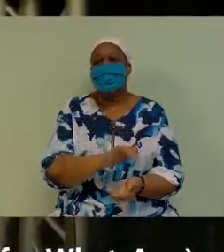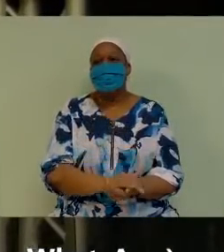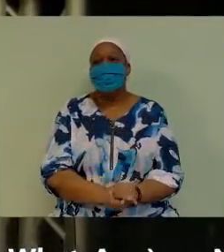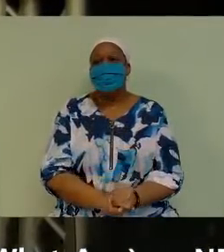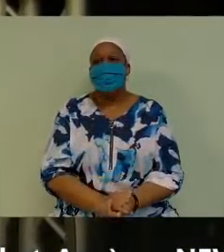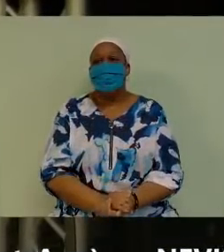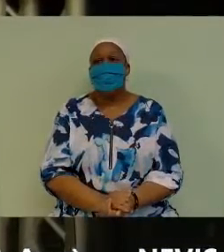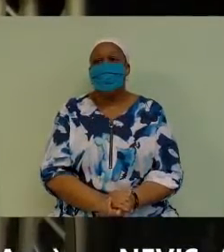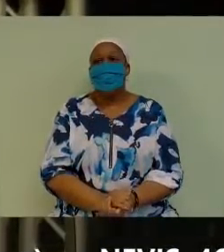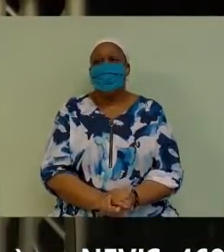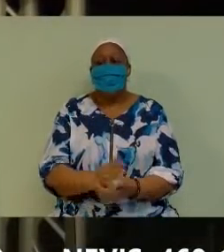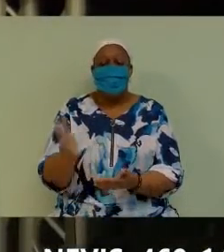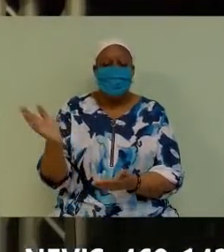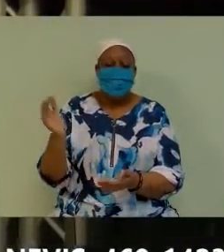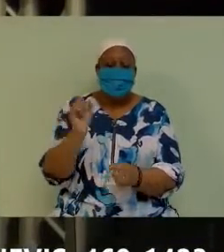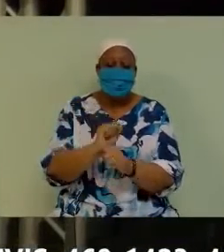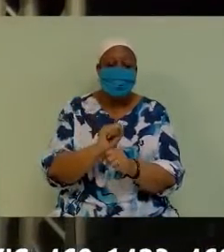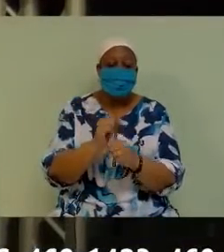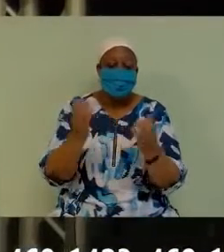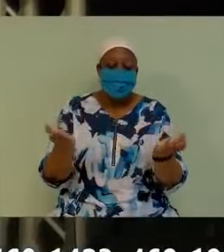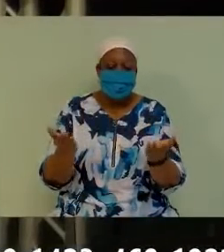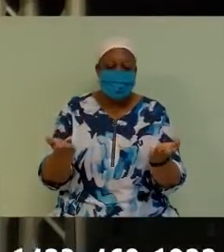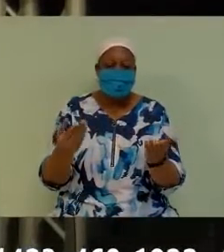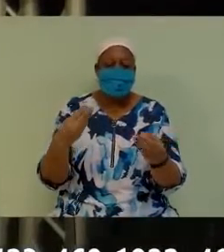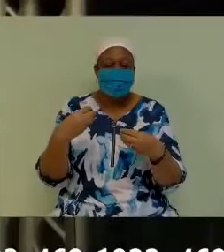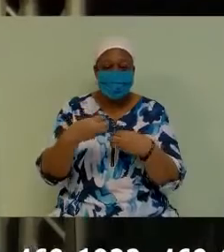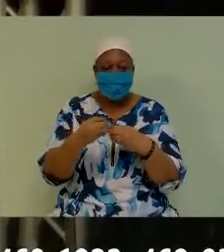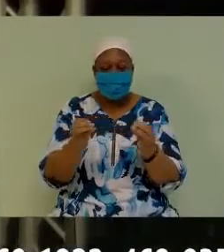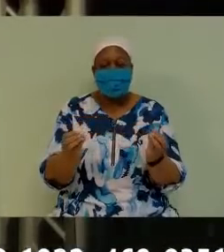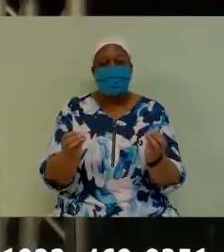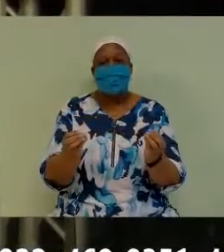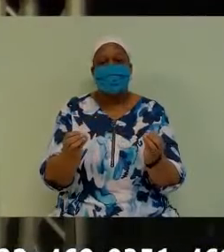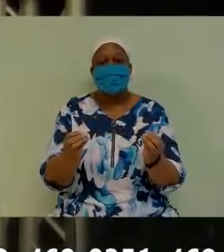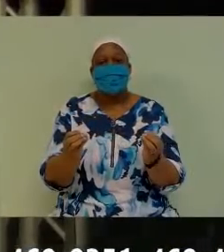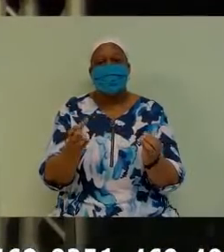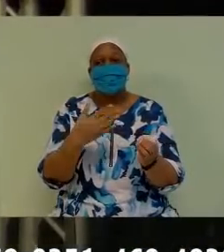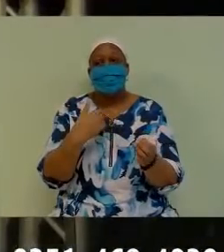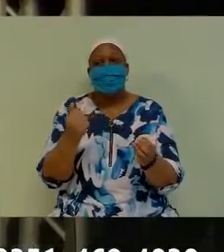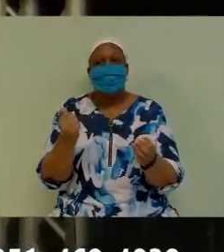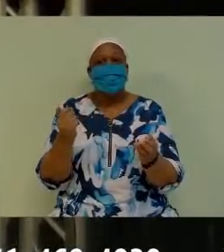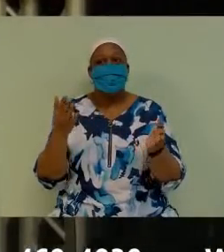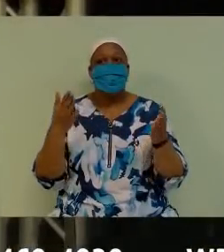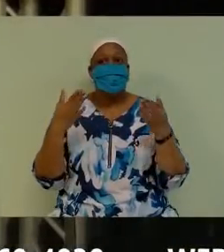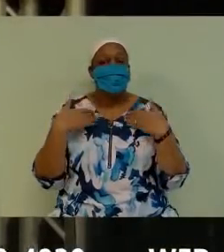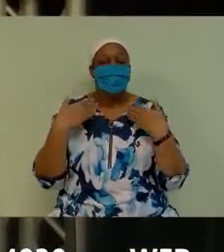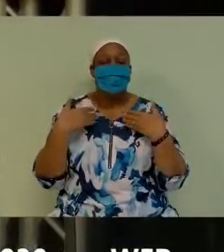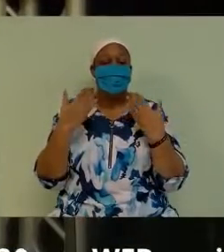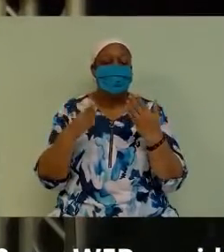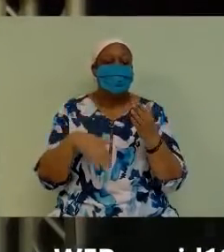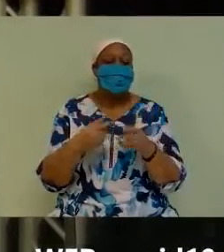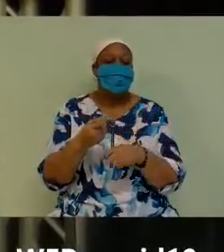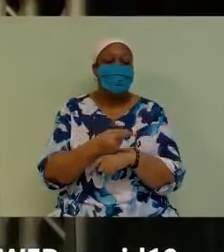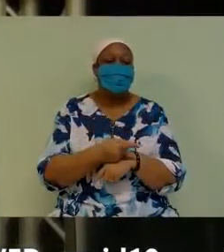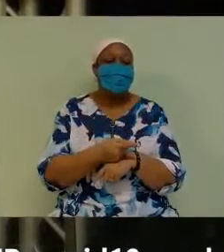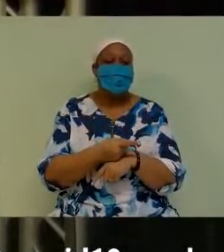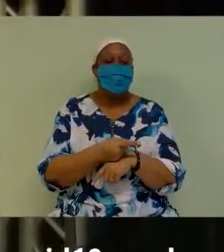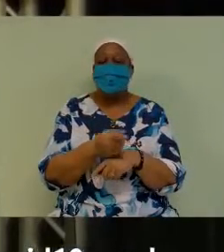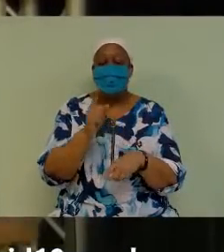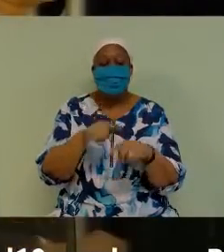here at NEOC during our press briefings, and so we couldn't close without doing that. Thank